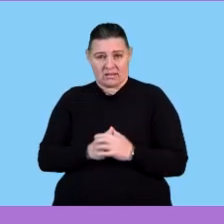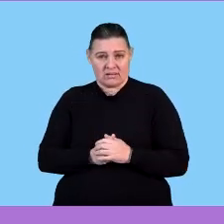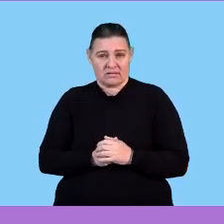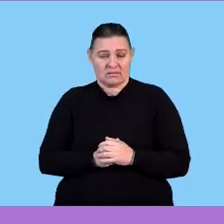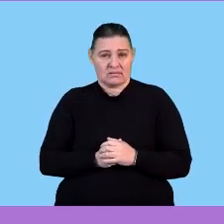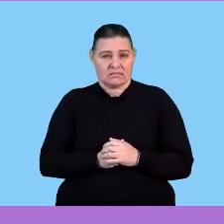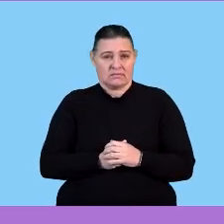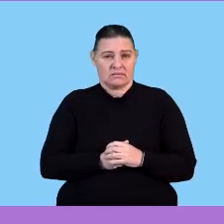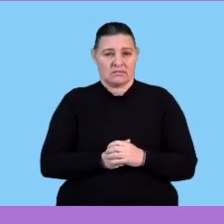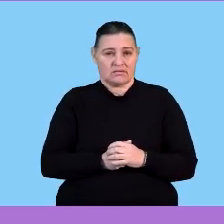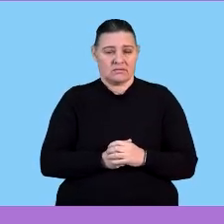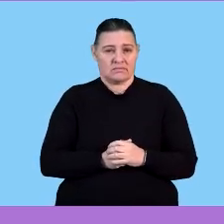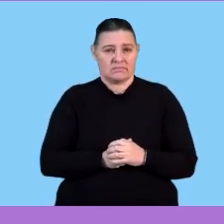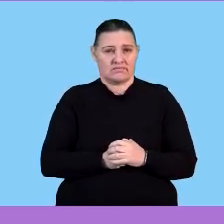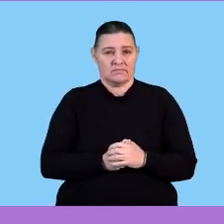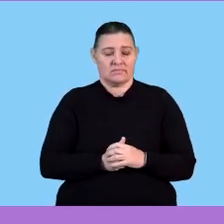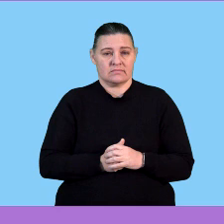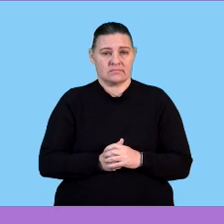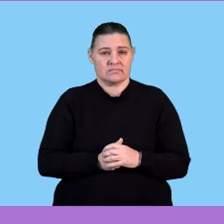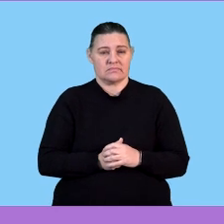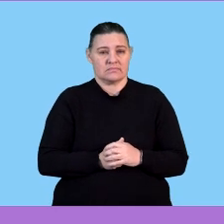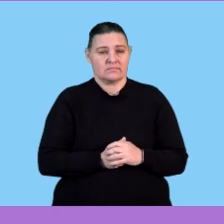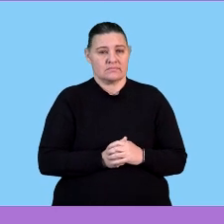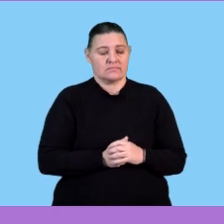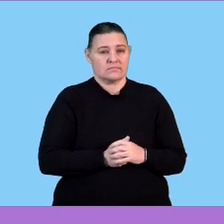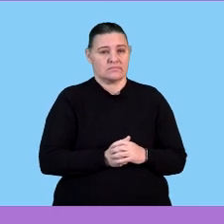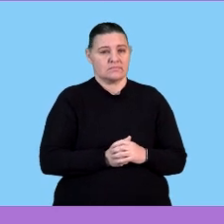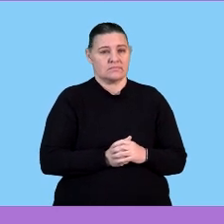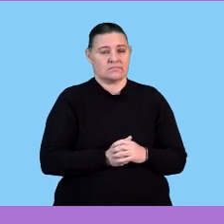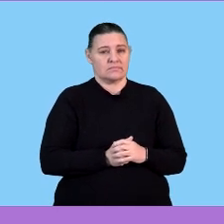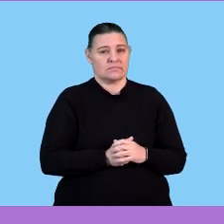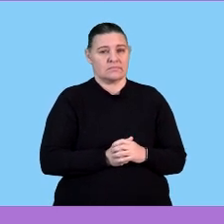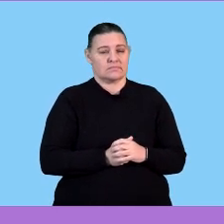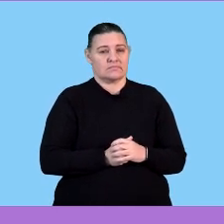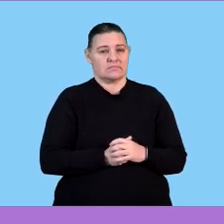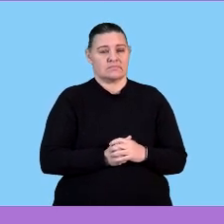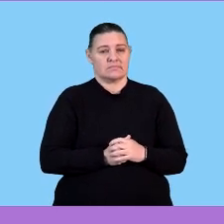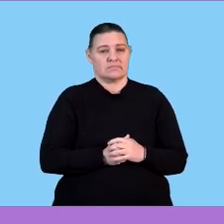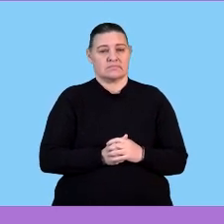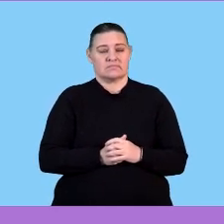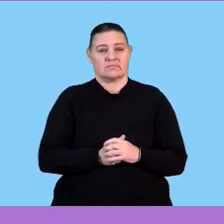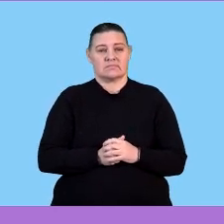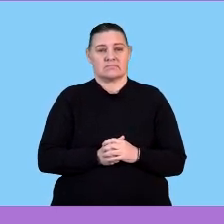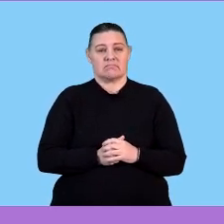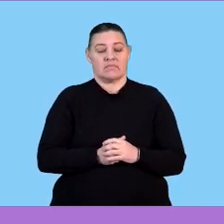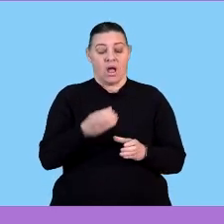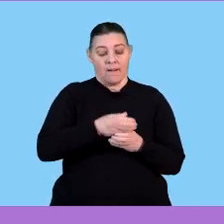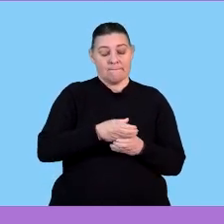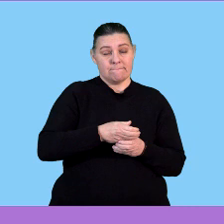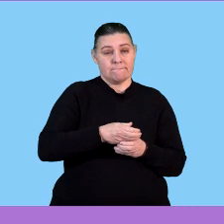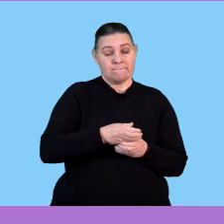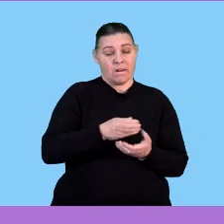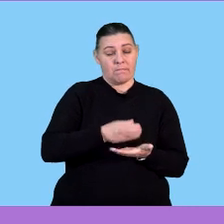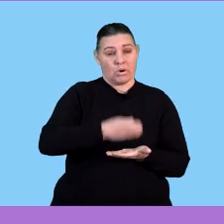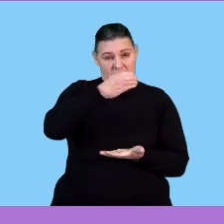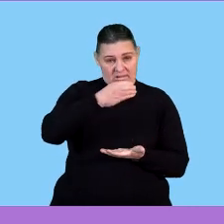Nice work. All right, let's look at another one. So, a bottle